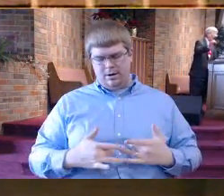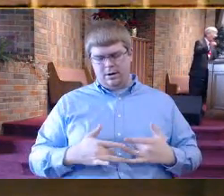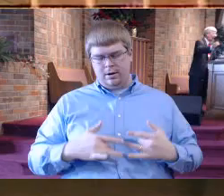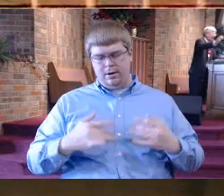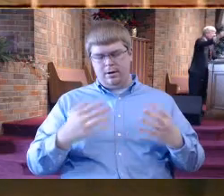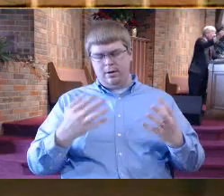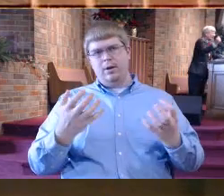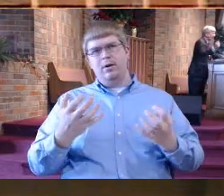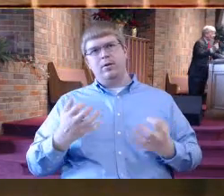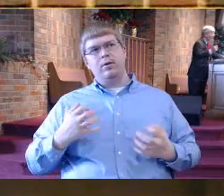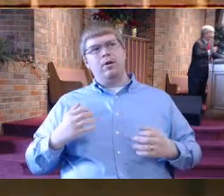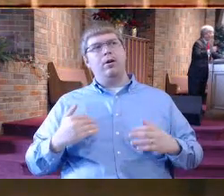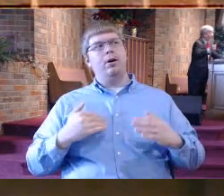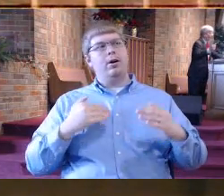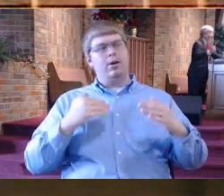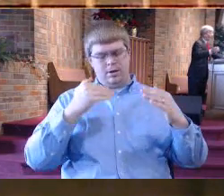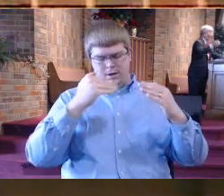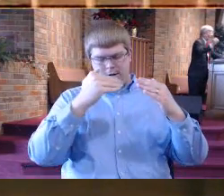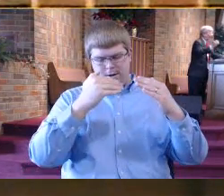heart.